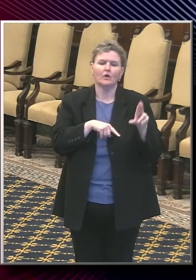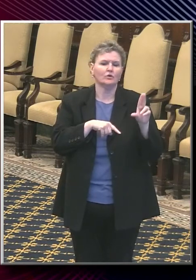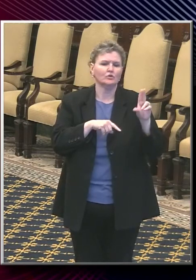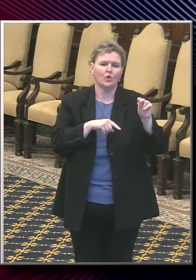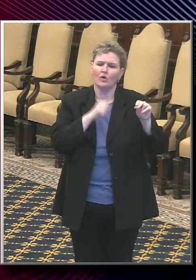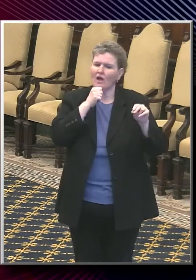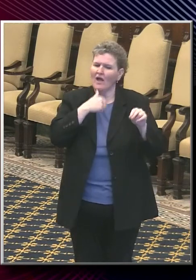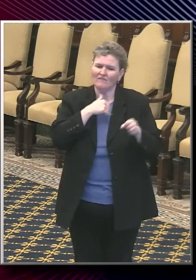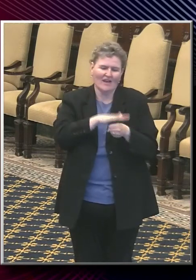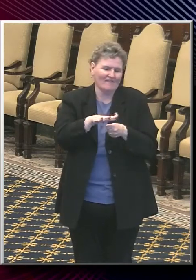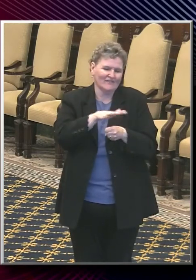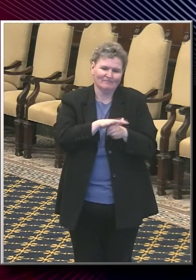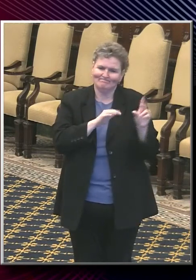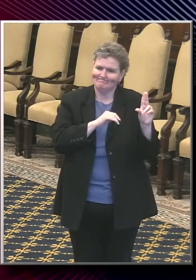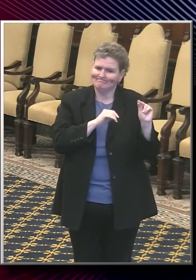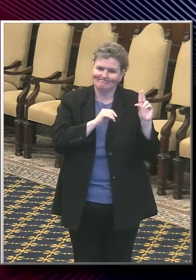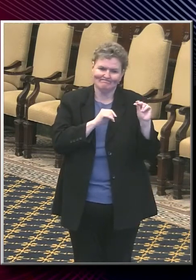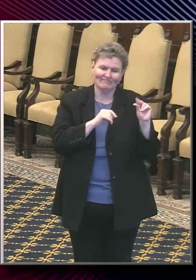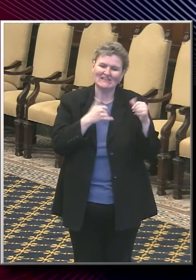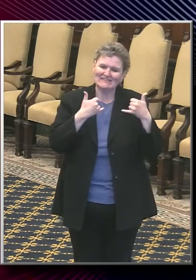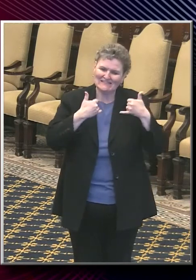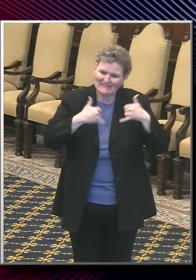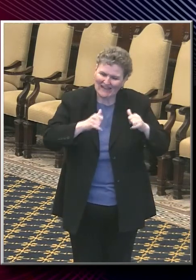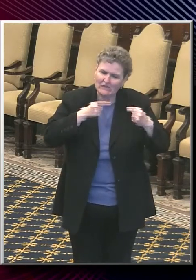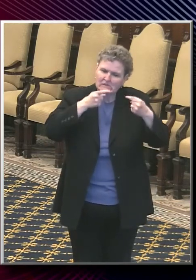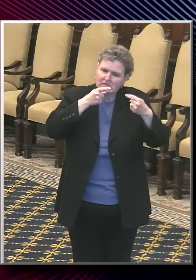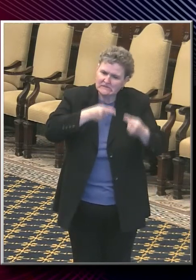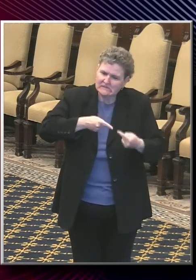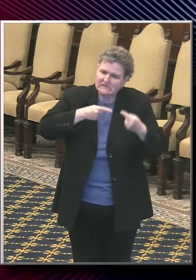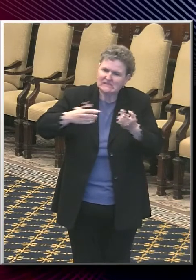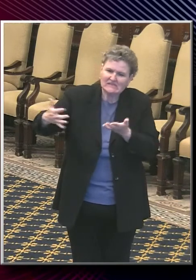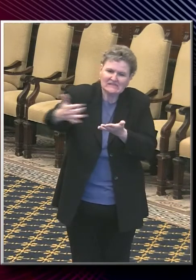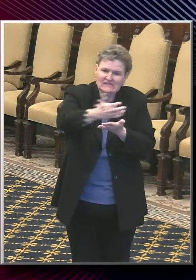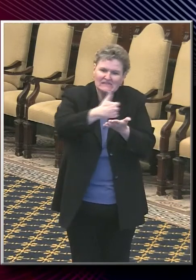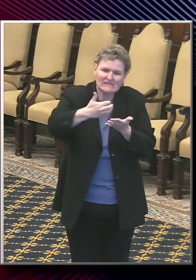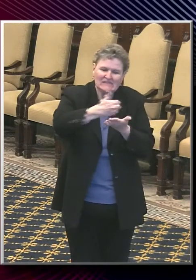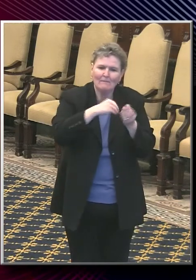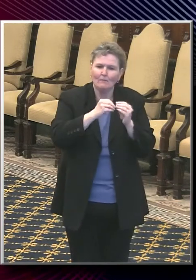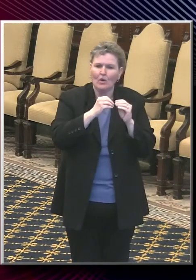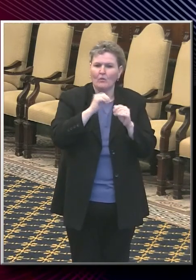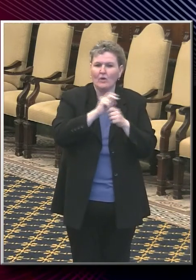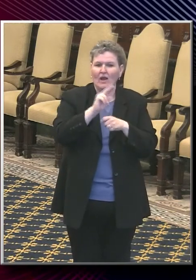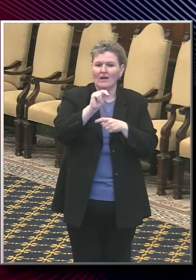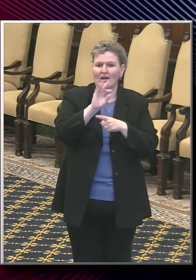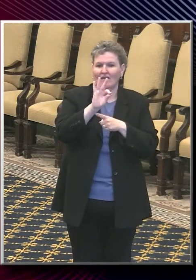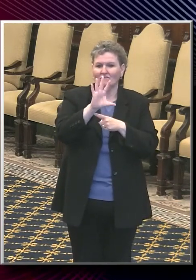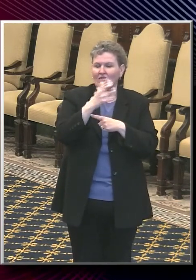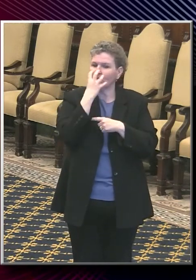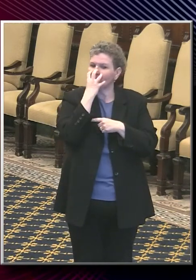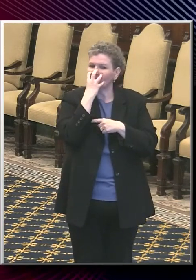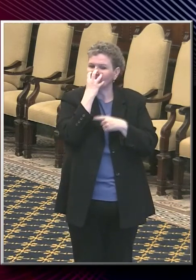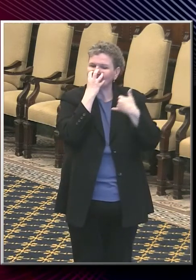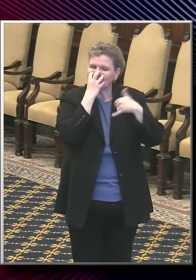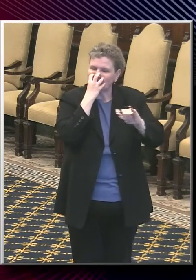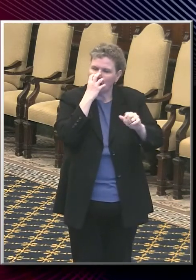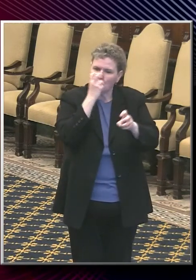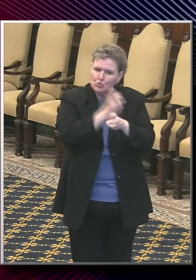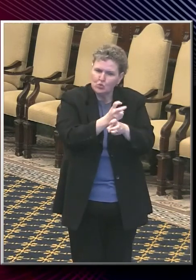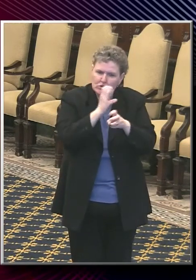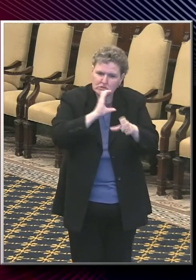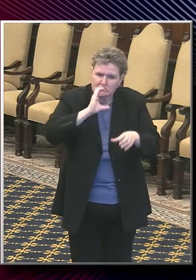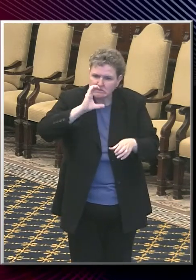distancing? Yeah, Memorial Day is an important time when families get together and they have picnics and do a lot of things which are really important to, holding